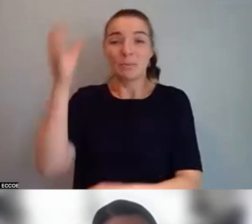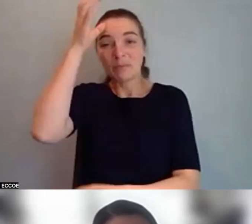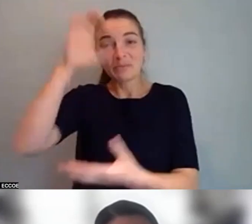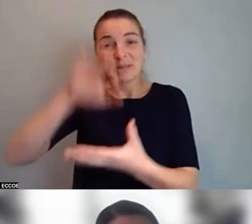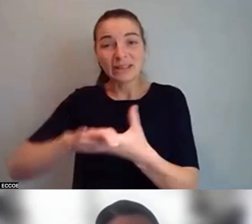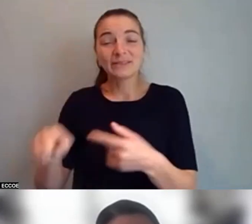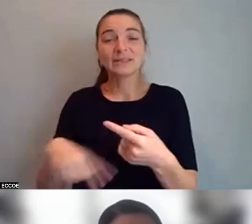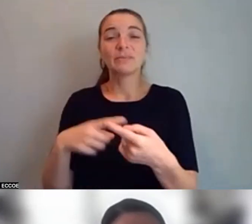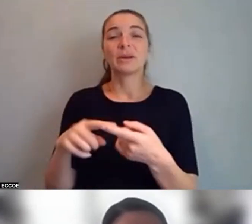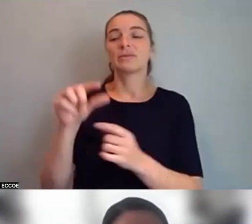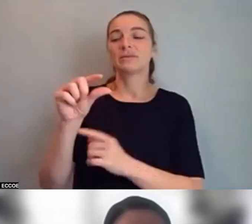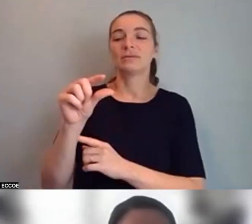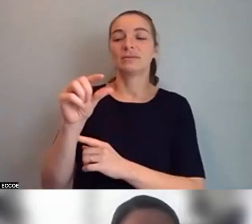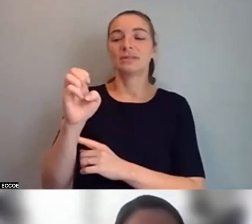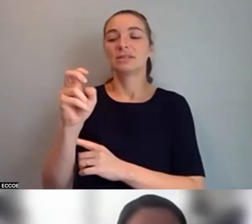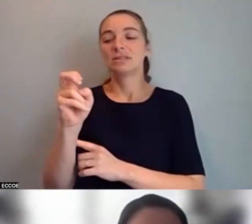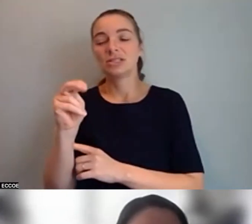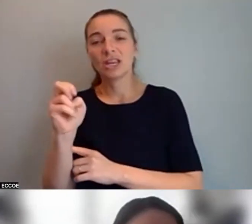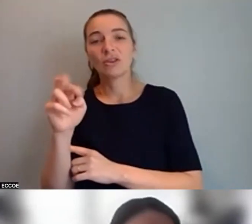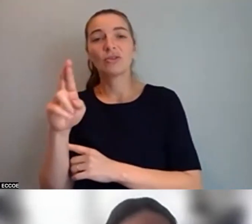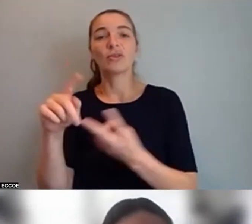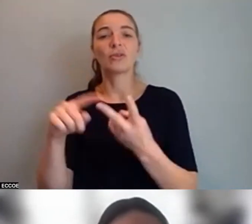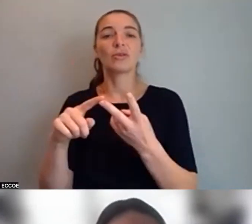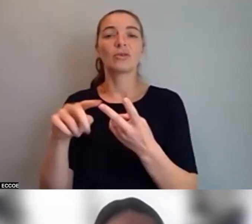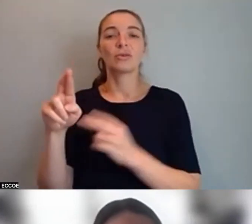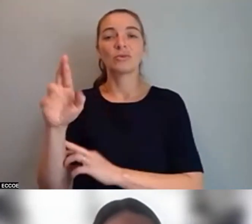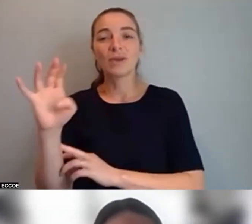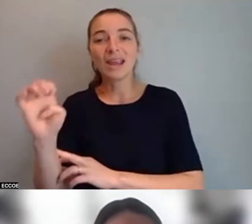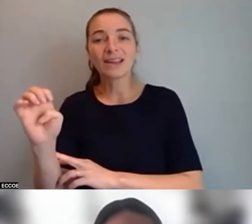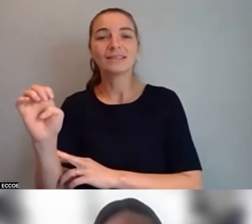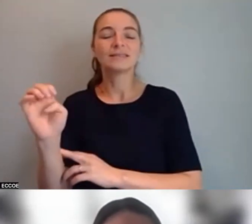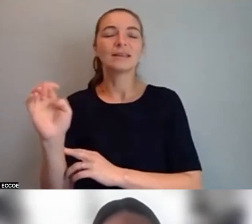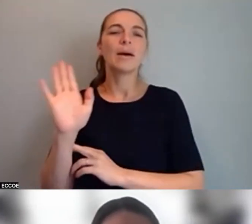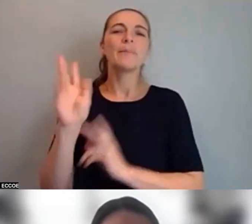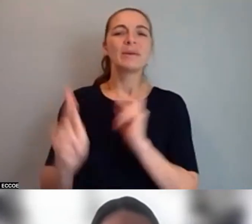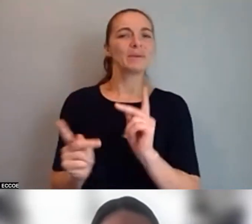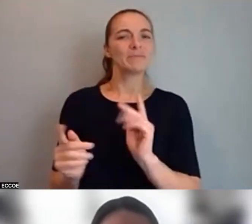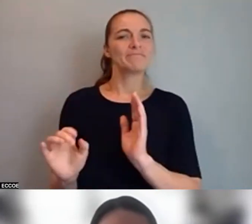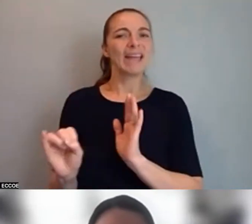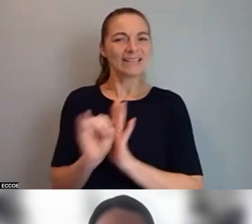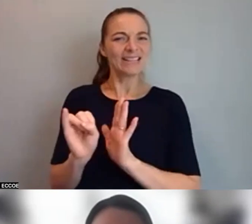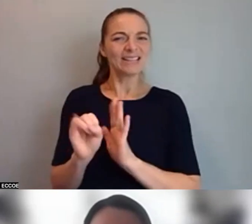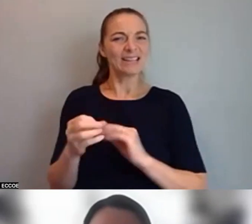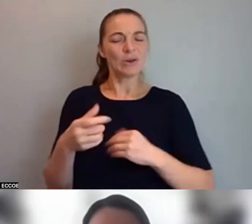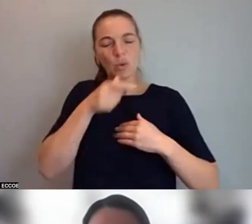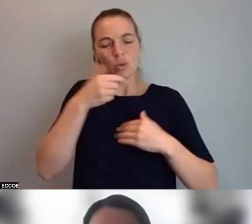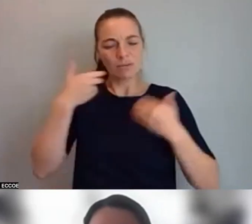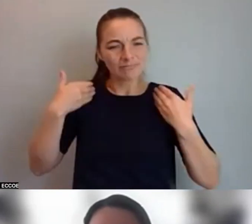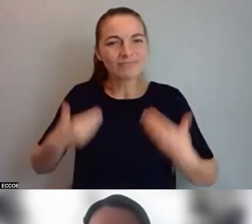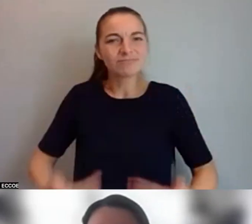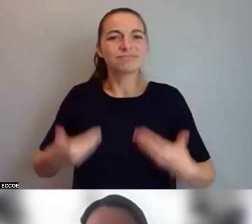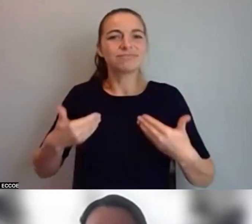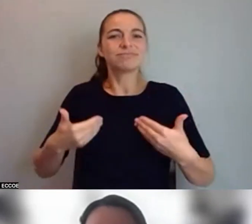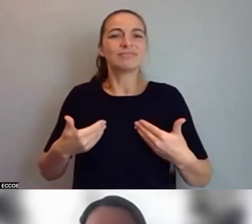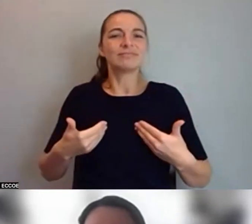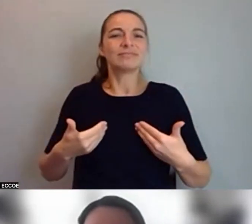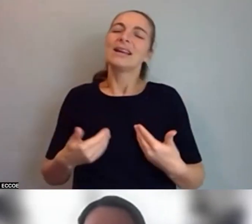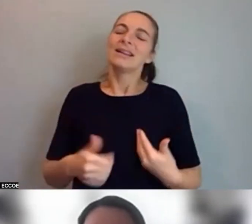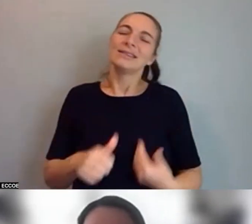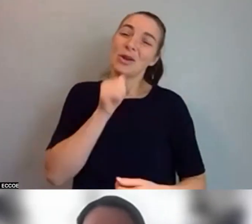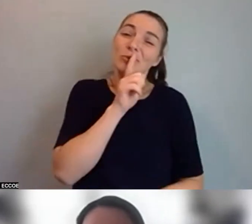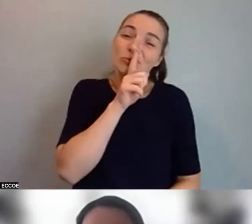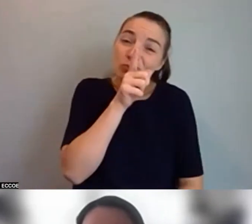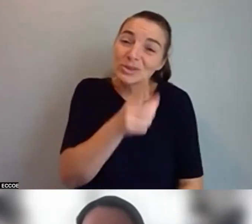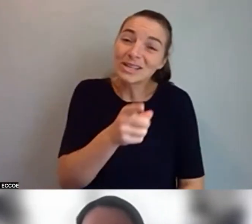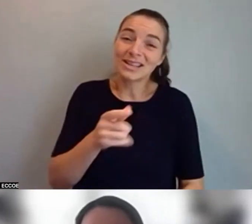not identity, but sort of, you know, it comes off, it feels like it's identity, but it's actually, you know,